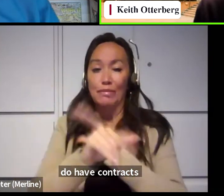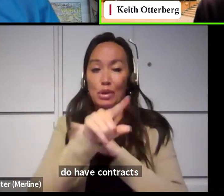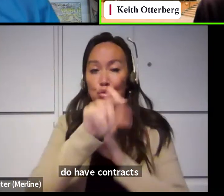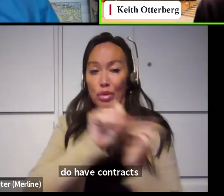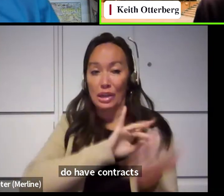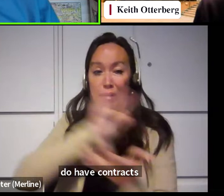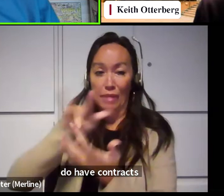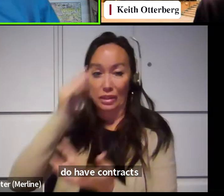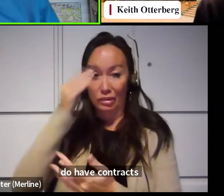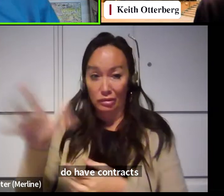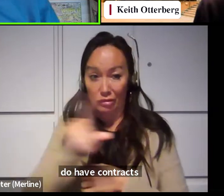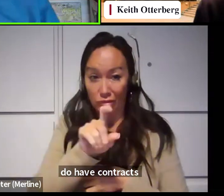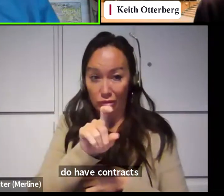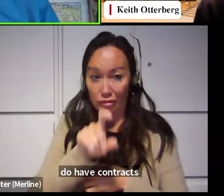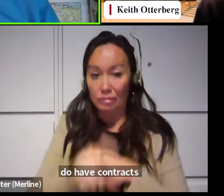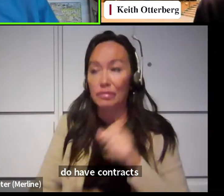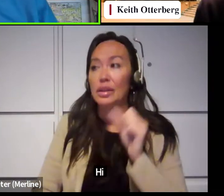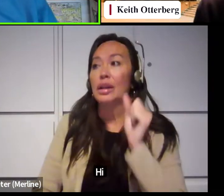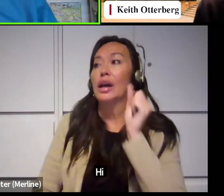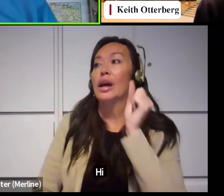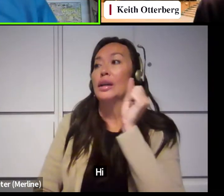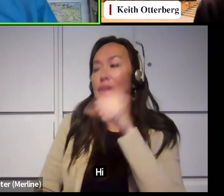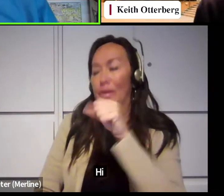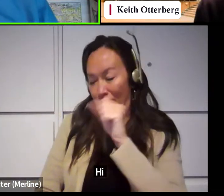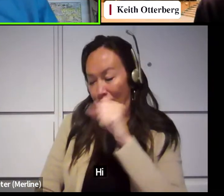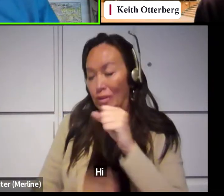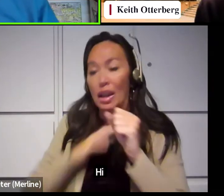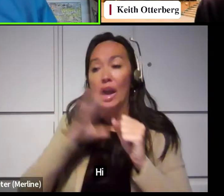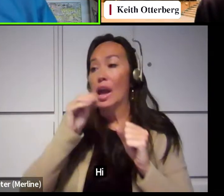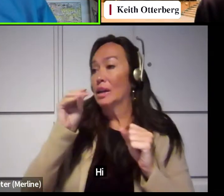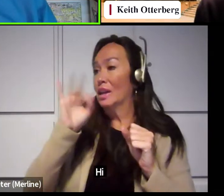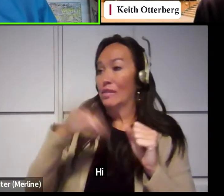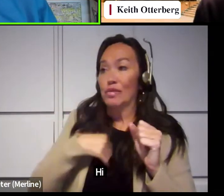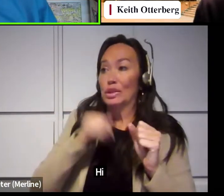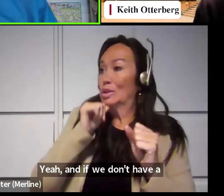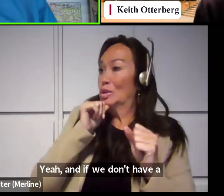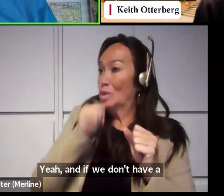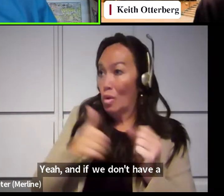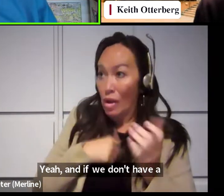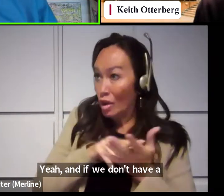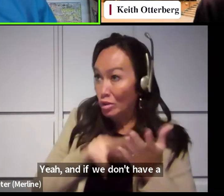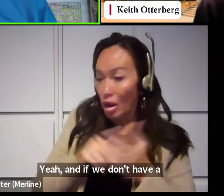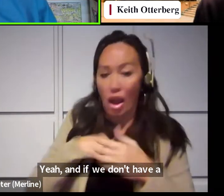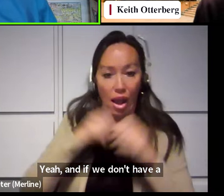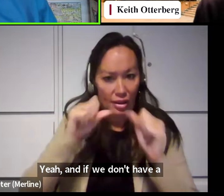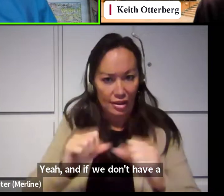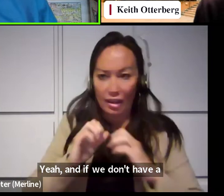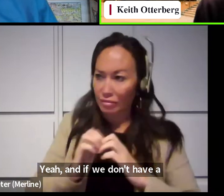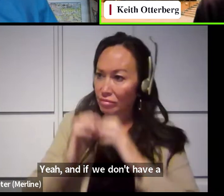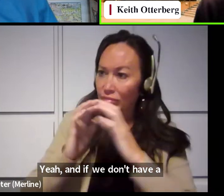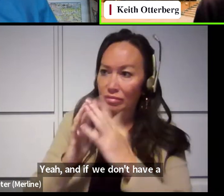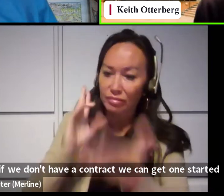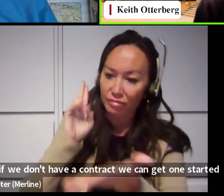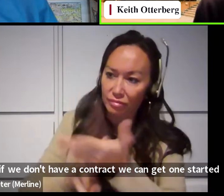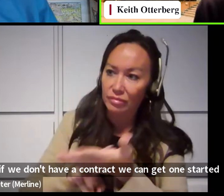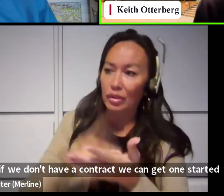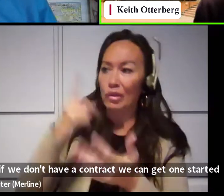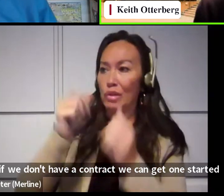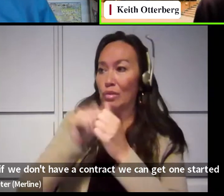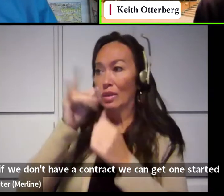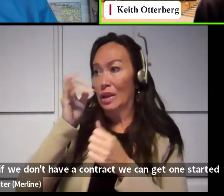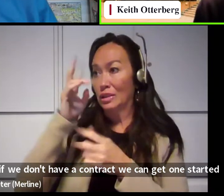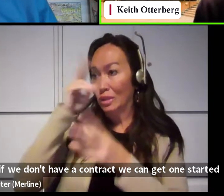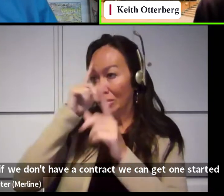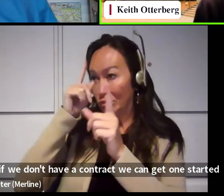them. Yeah. And if we don't have a contract, we can get one started. Okay. With